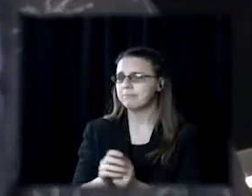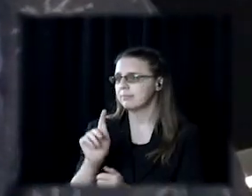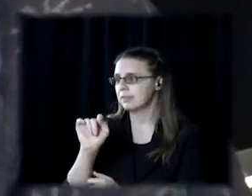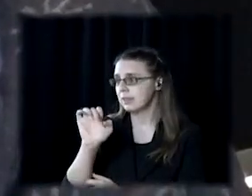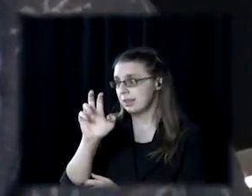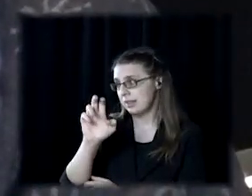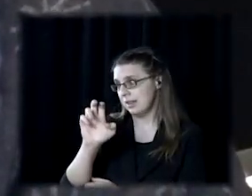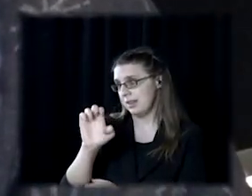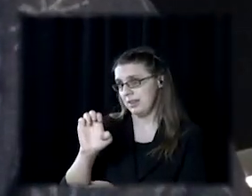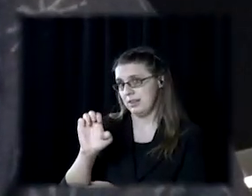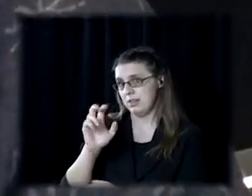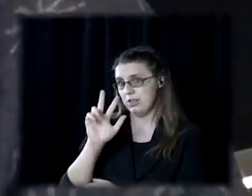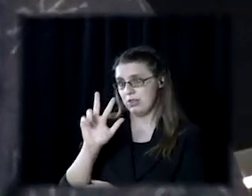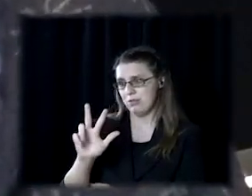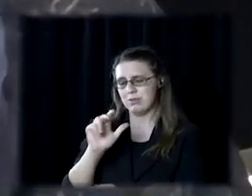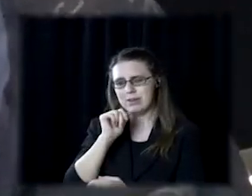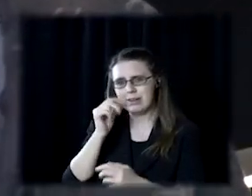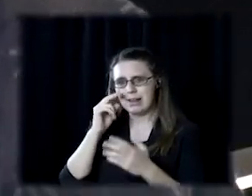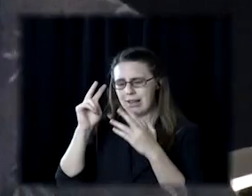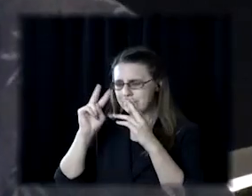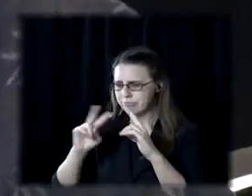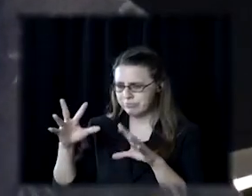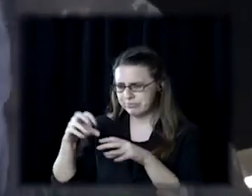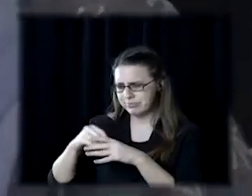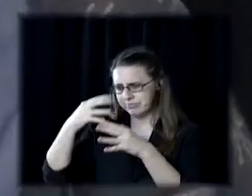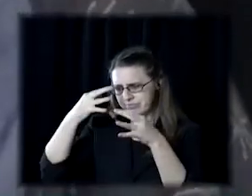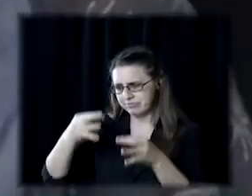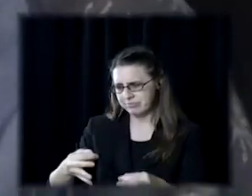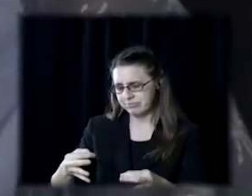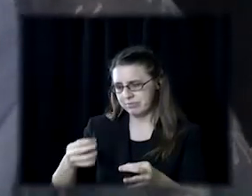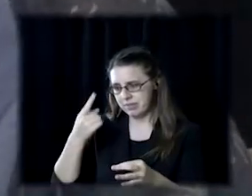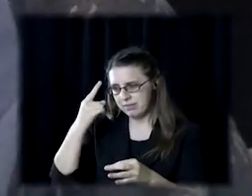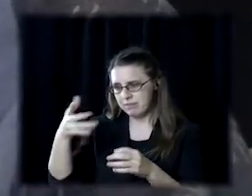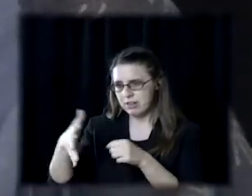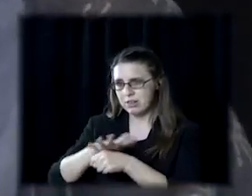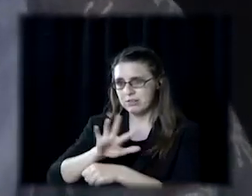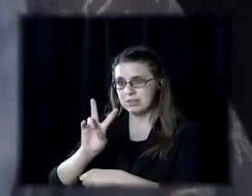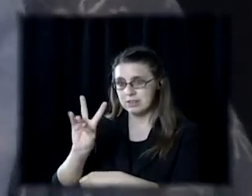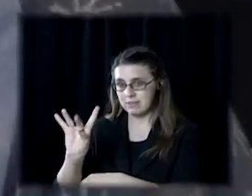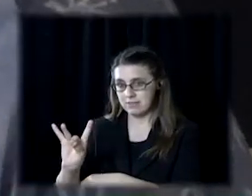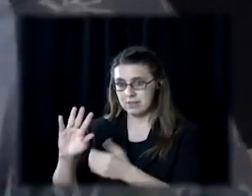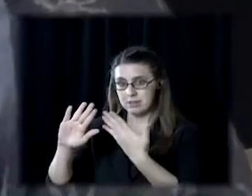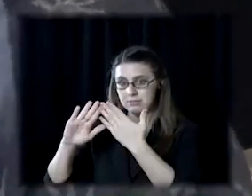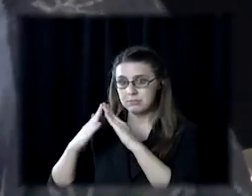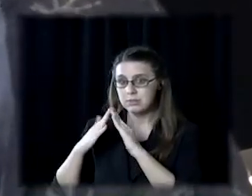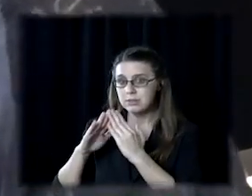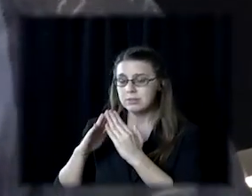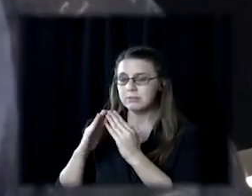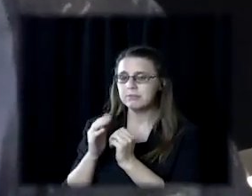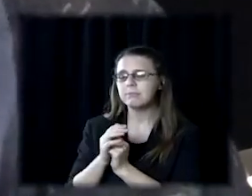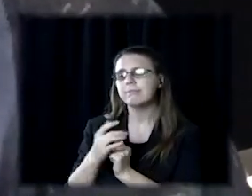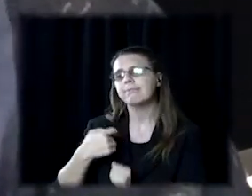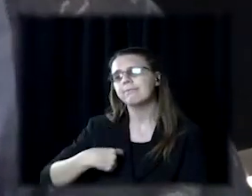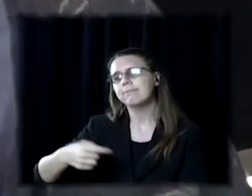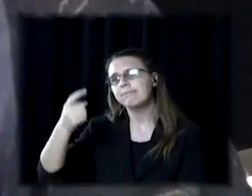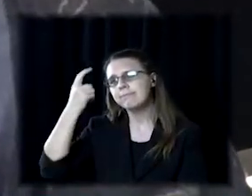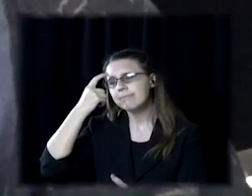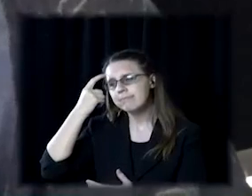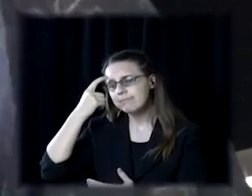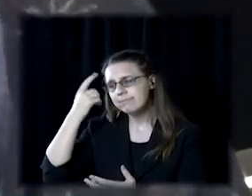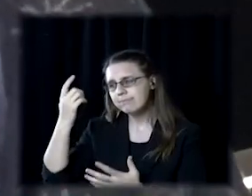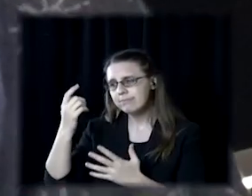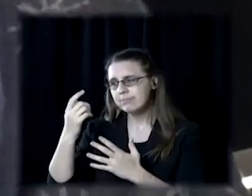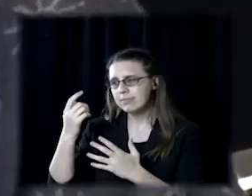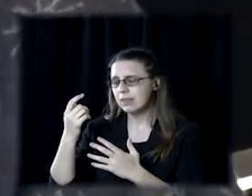we looked at or that had anything to do with the decision to cover the 78 municipalities. And I believe that